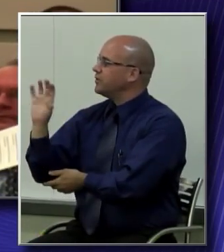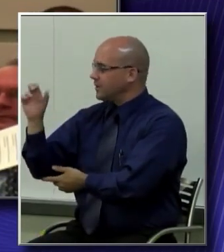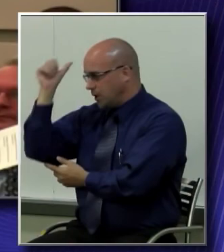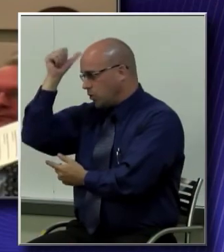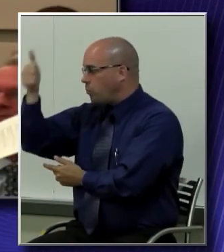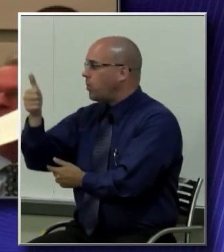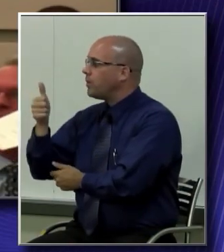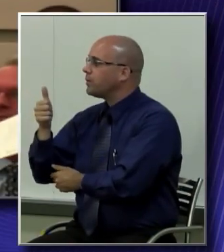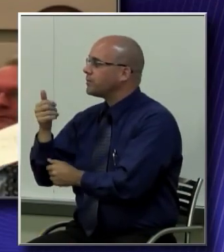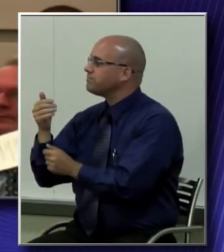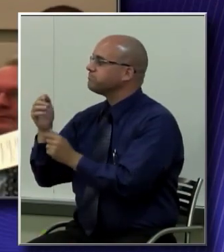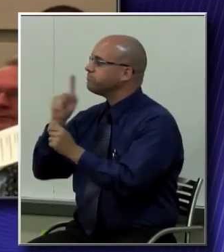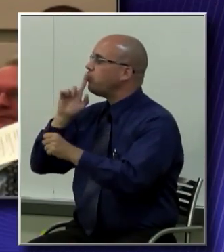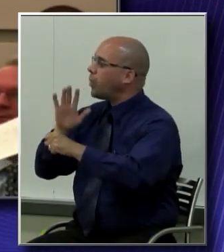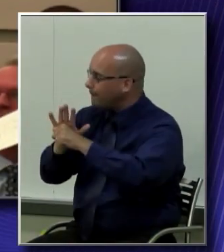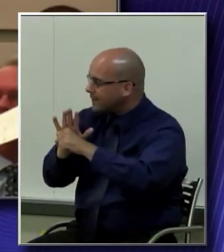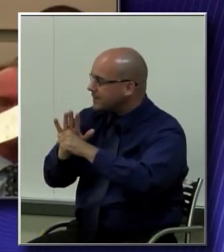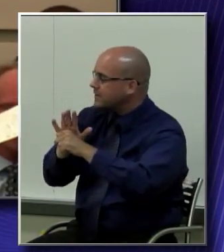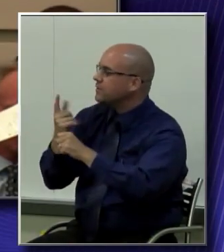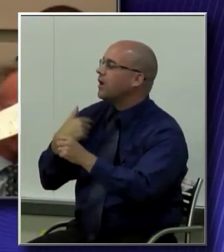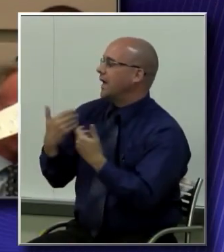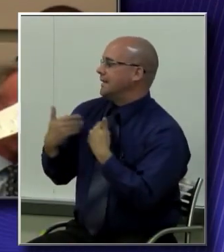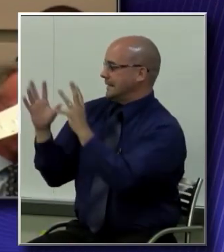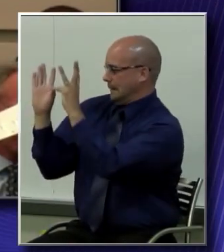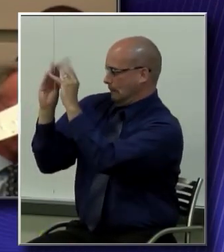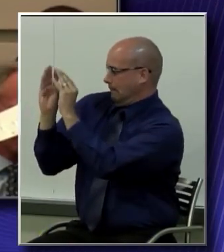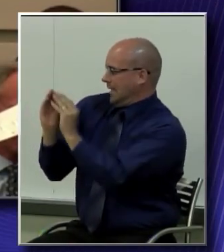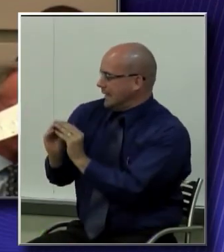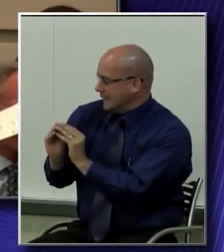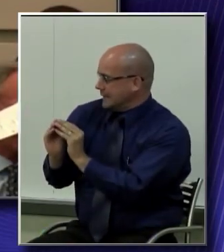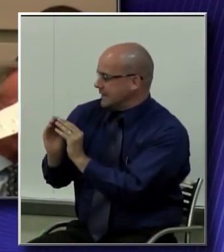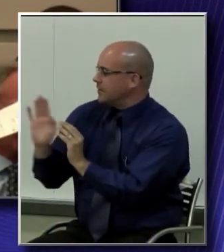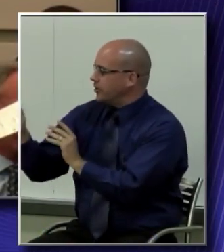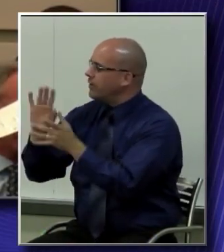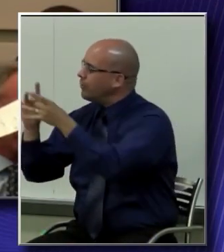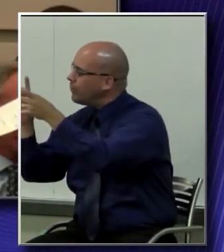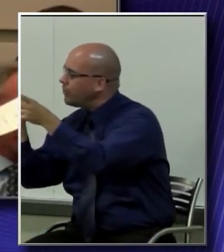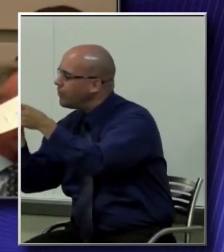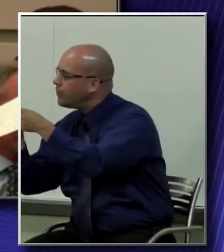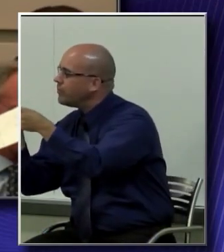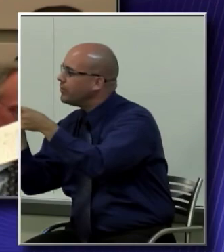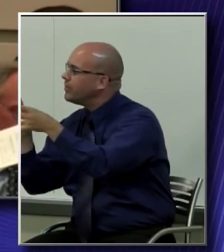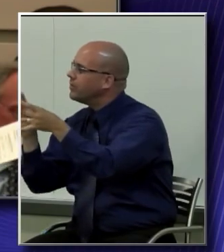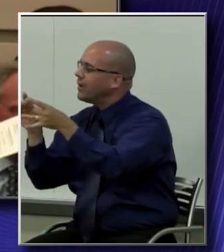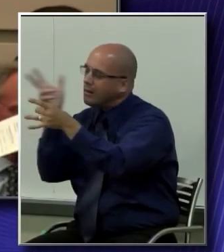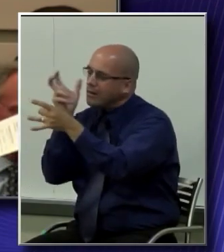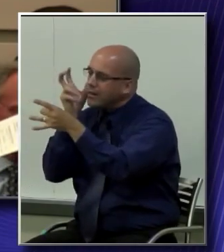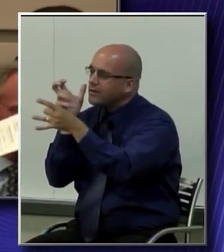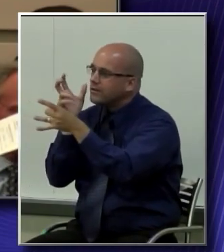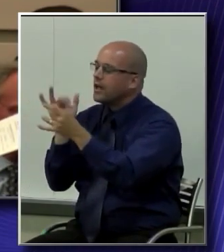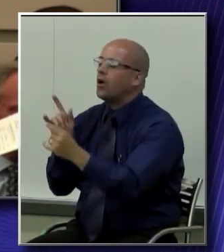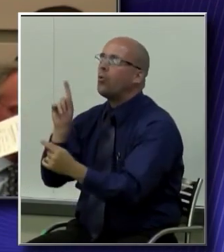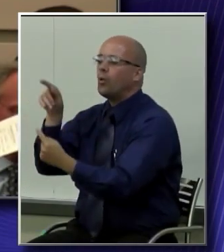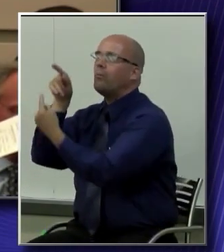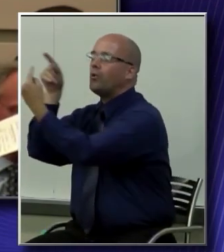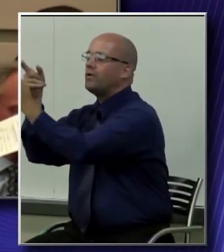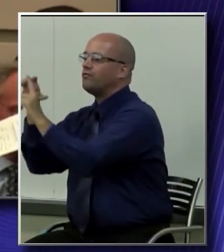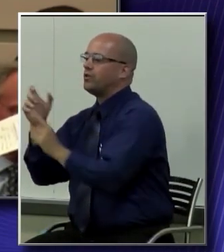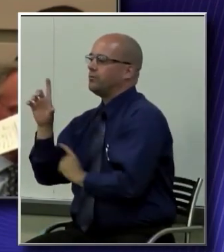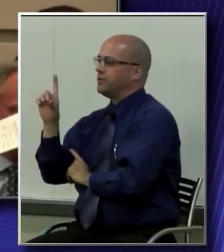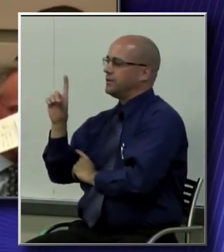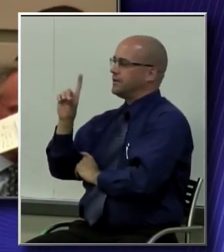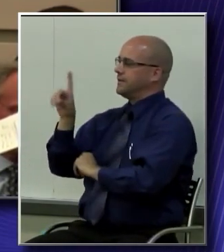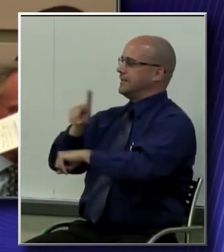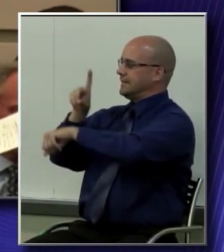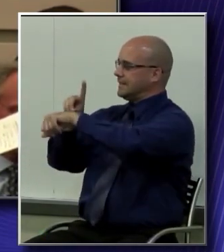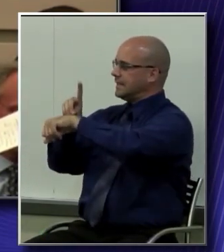my campus to get our faculty response. And I'd like to leave you with a thought that came from Dean Jeffrey Braden,